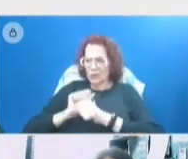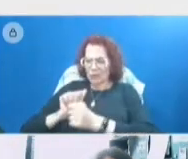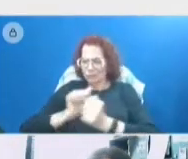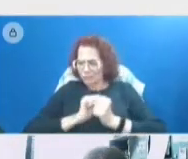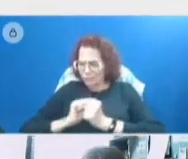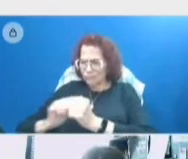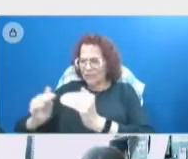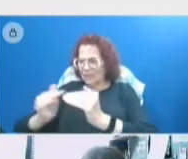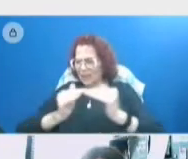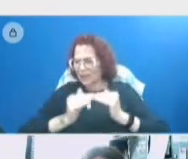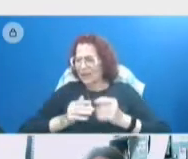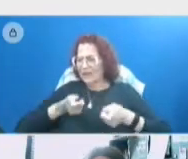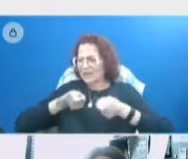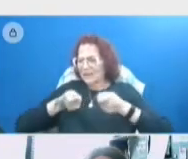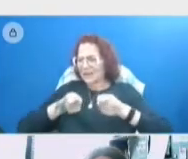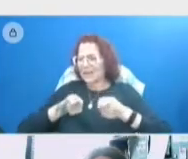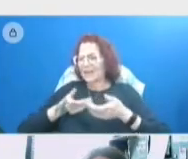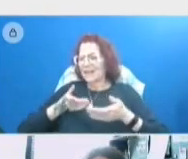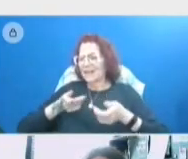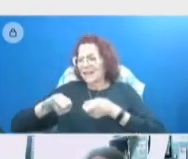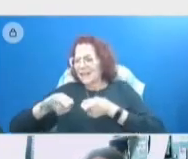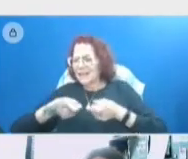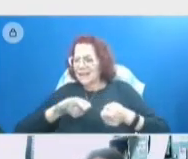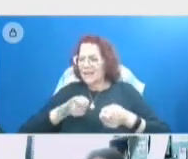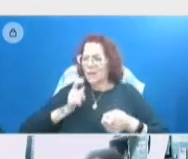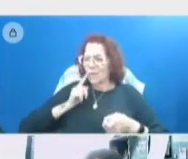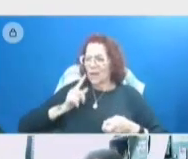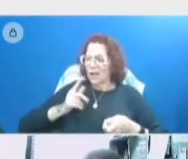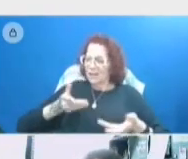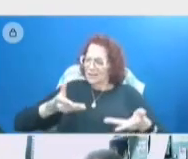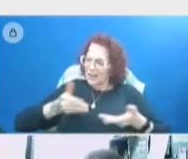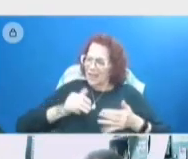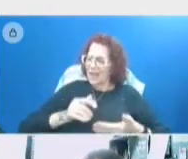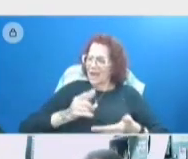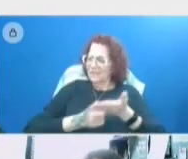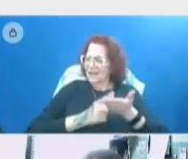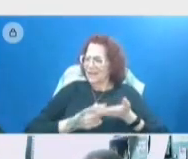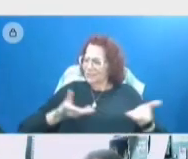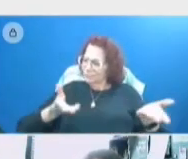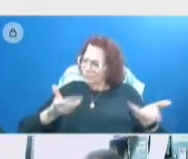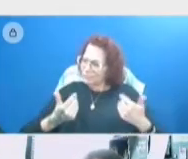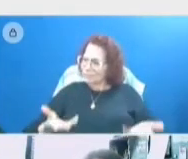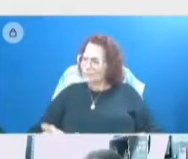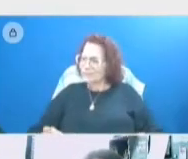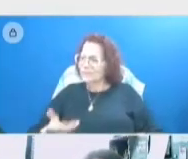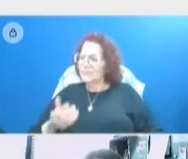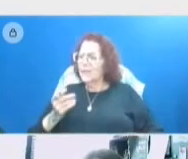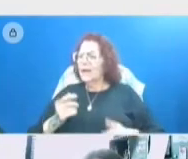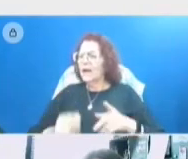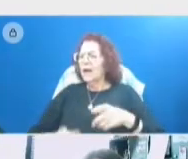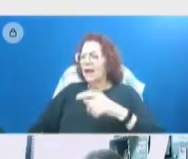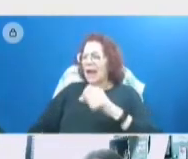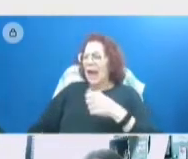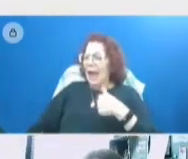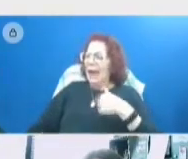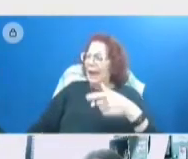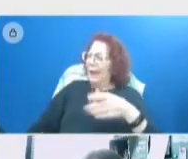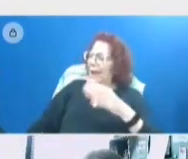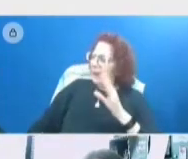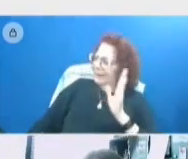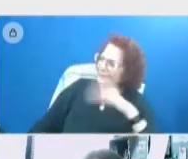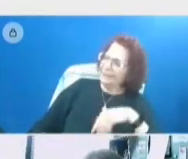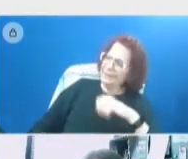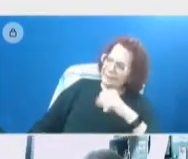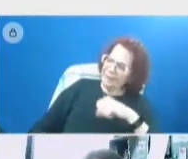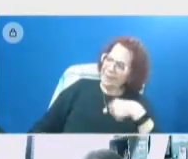laws, and I would welcome that discussion. Well, I think that this is the problem right now